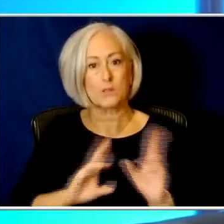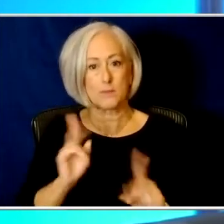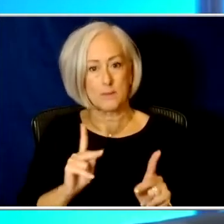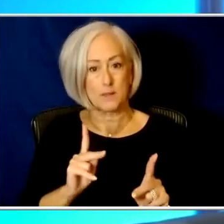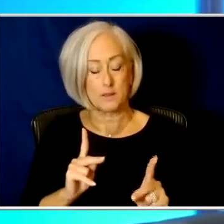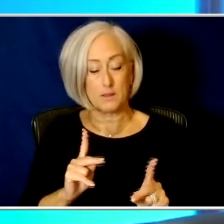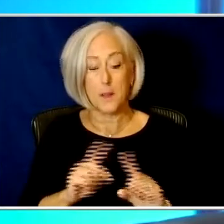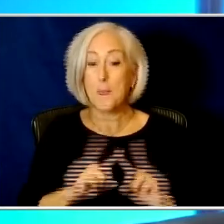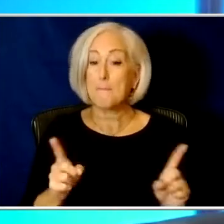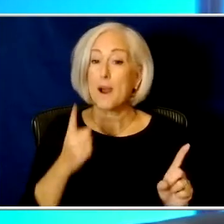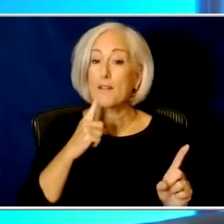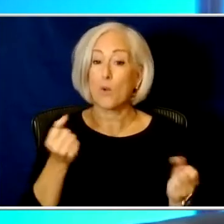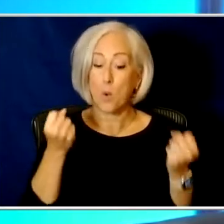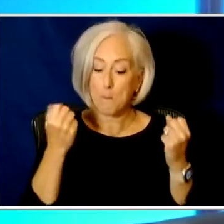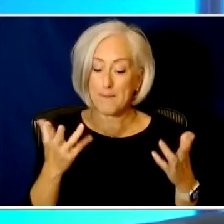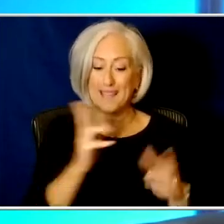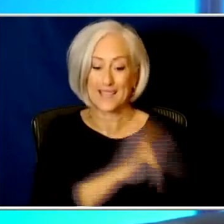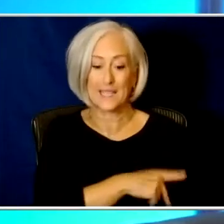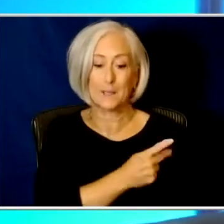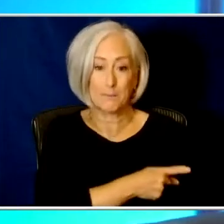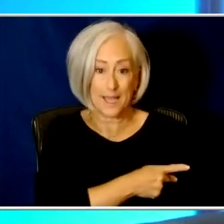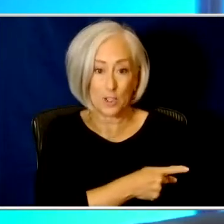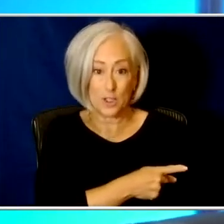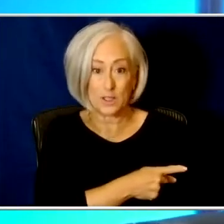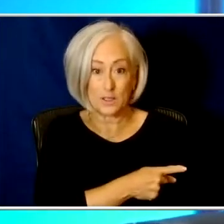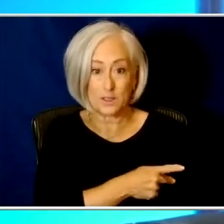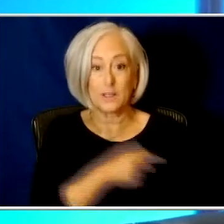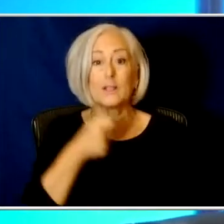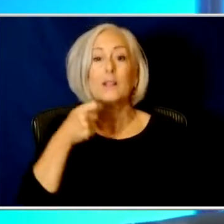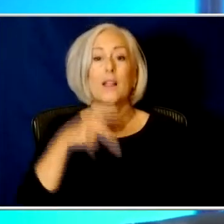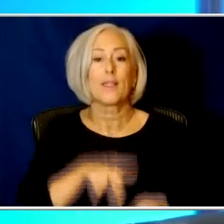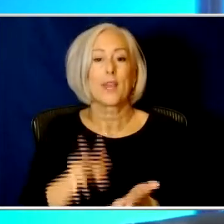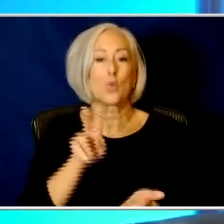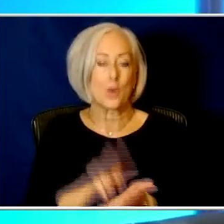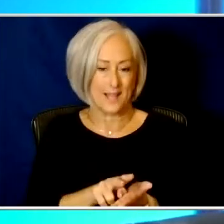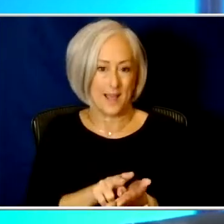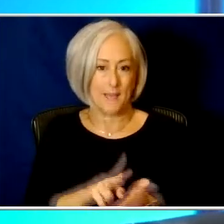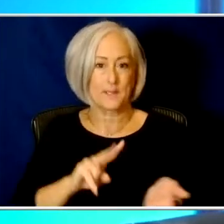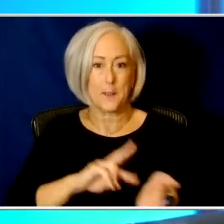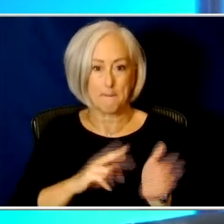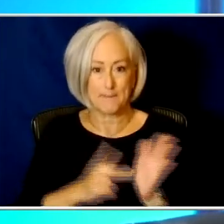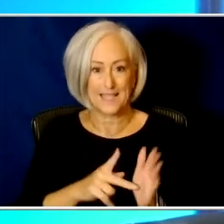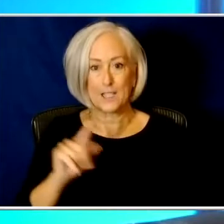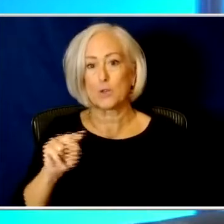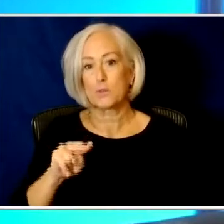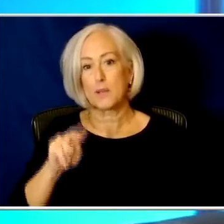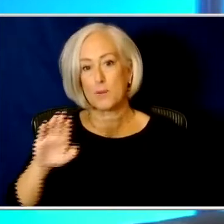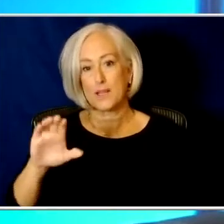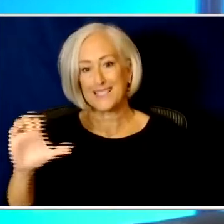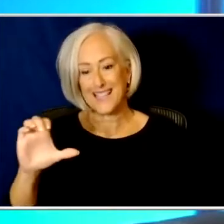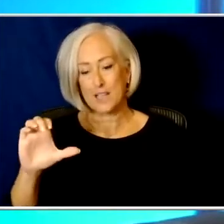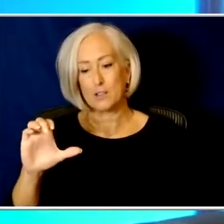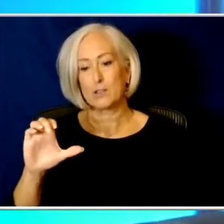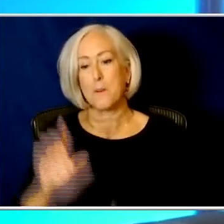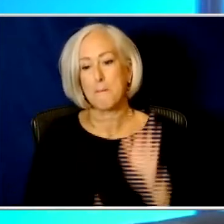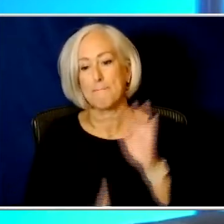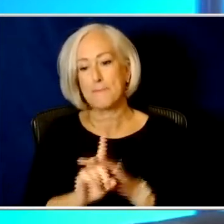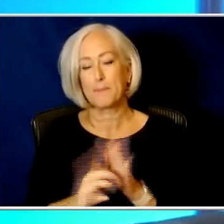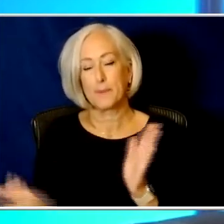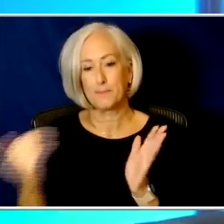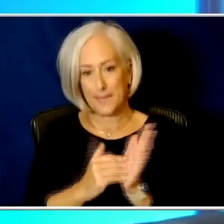those have worked really well. And one of the things about triple negative is that it responds really well to chemotherapy. And so I should